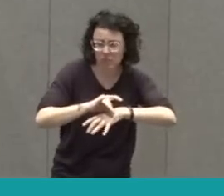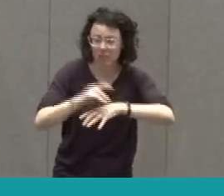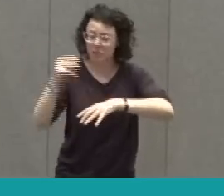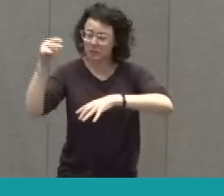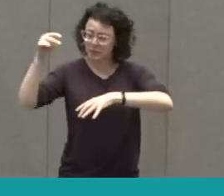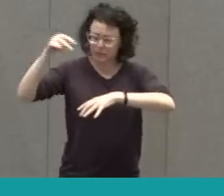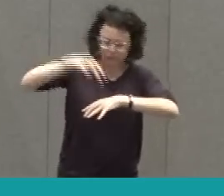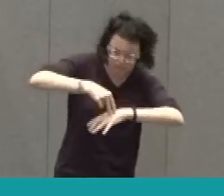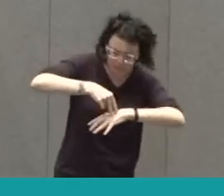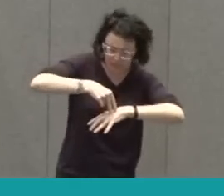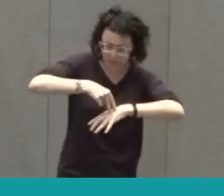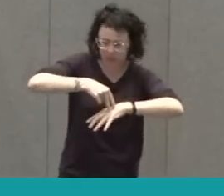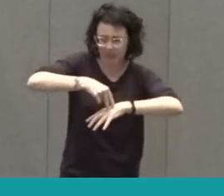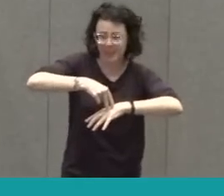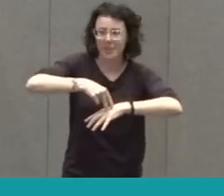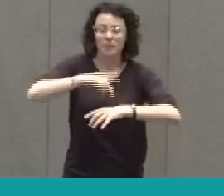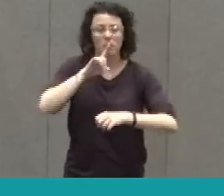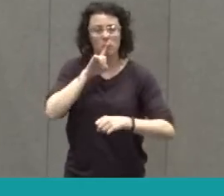away.